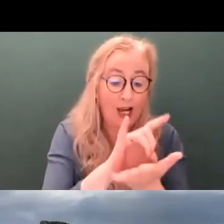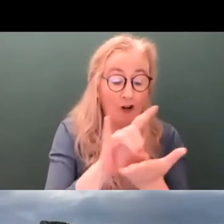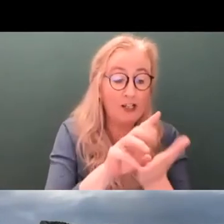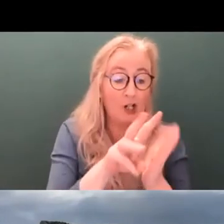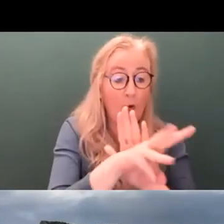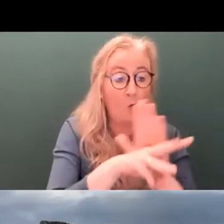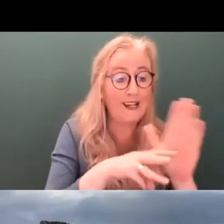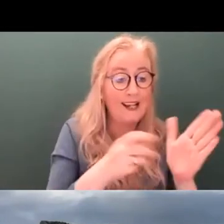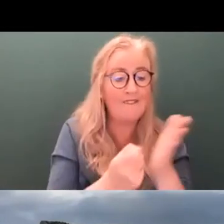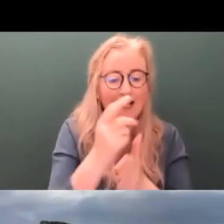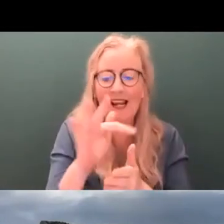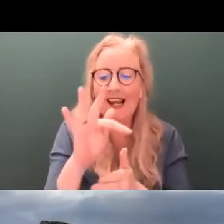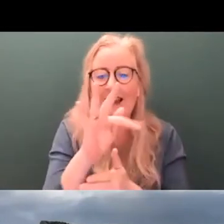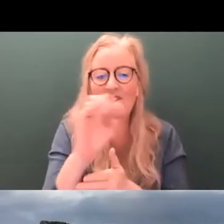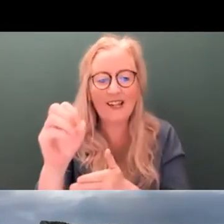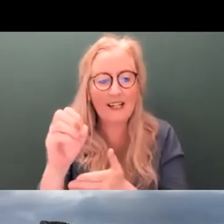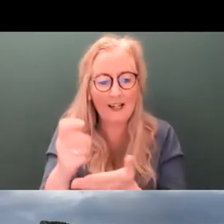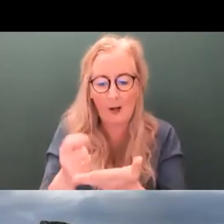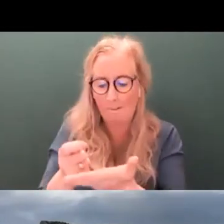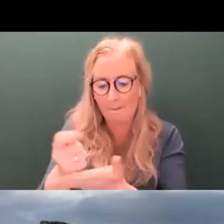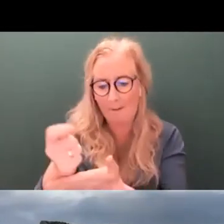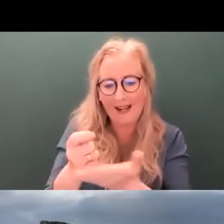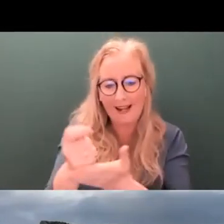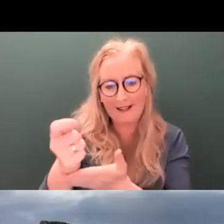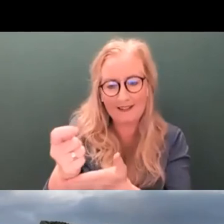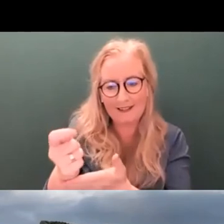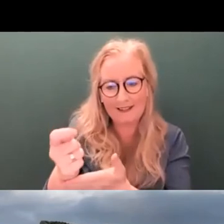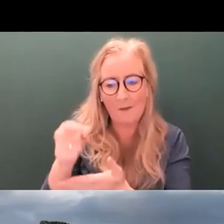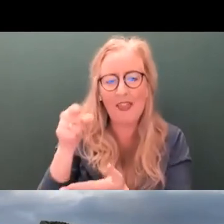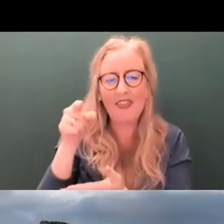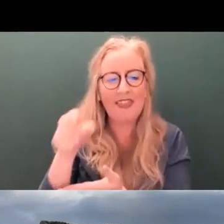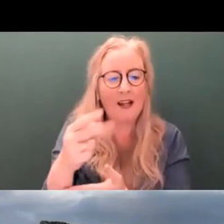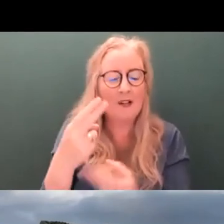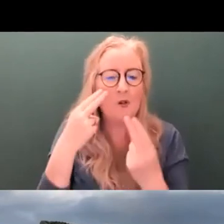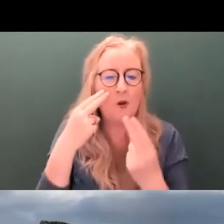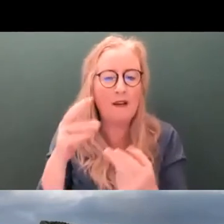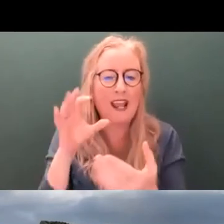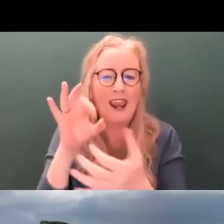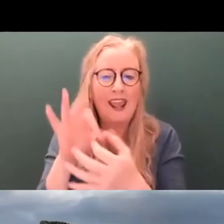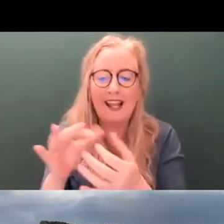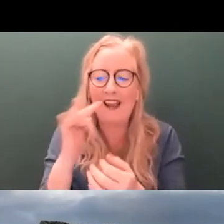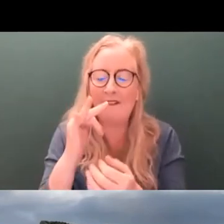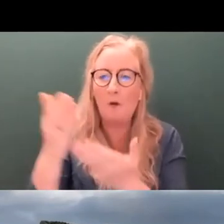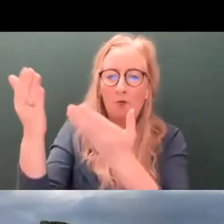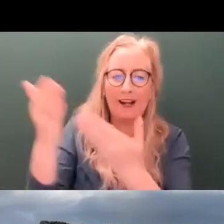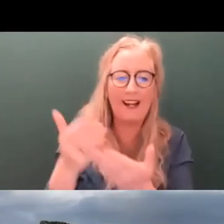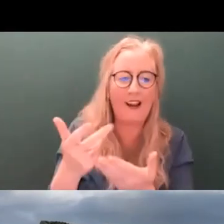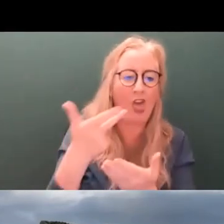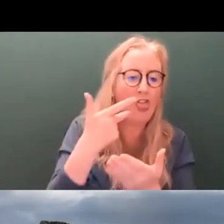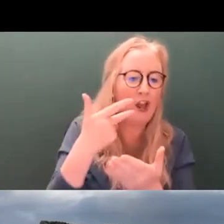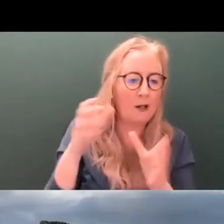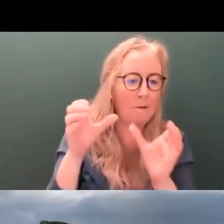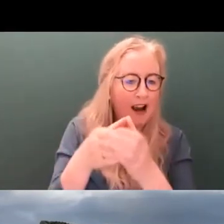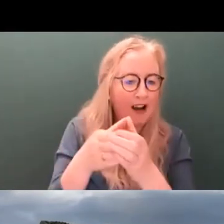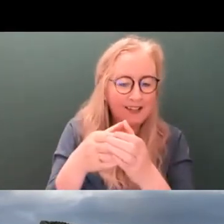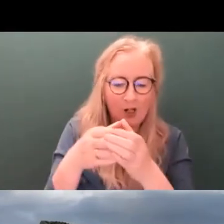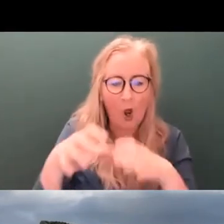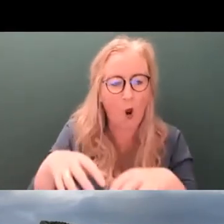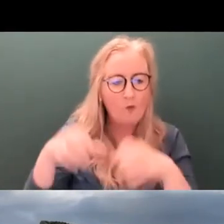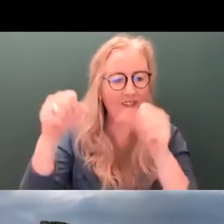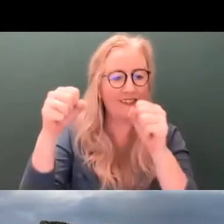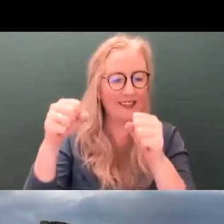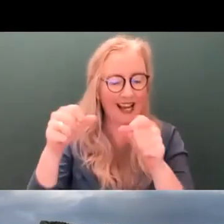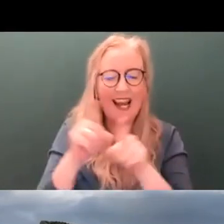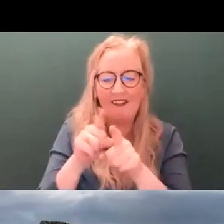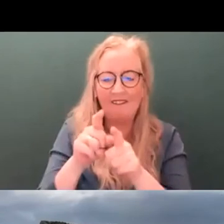would be a fee related to. But that tends to relate to maybe if you were bringing in a third party to host the event and there was a charge